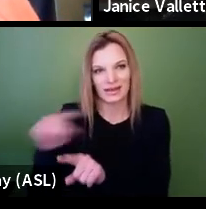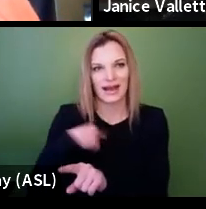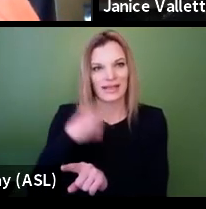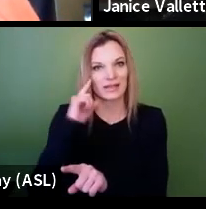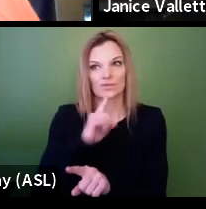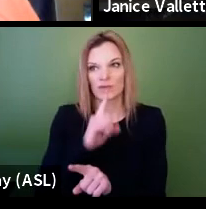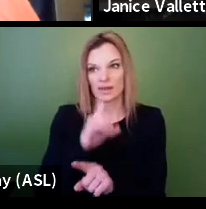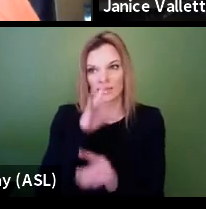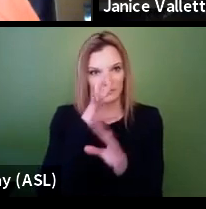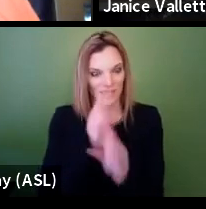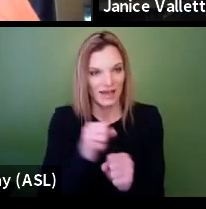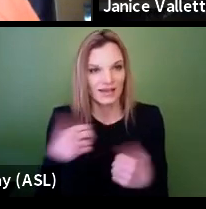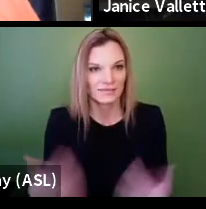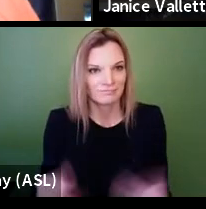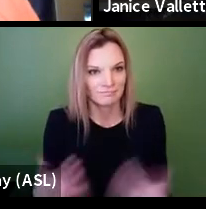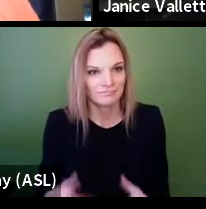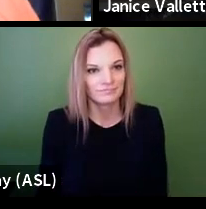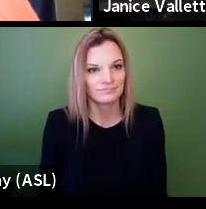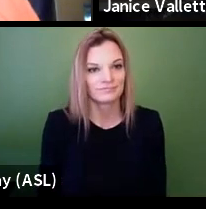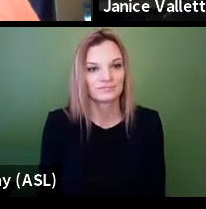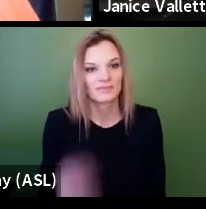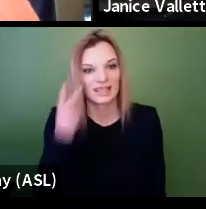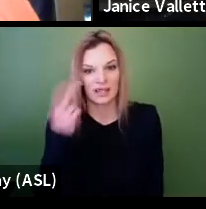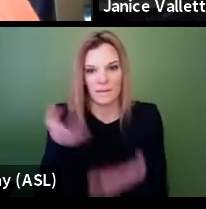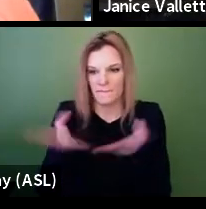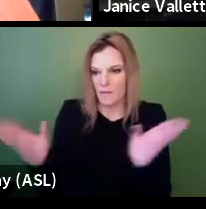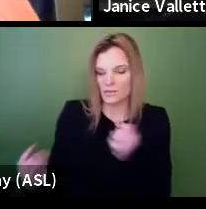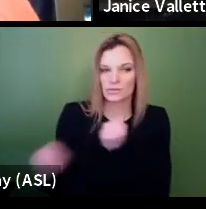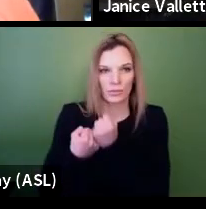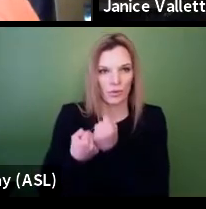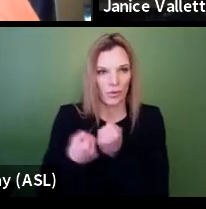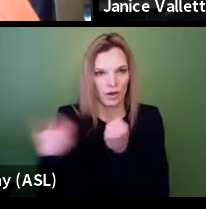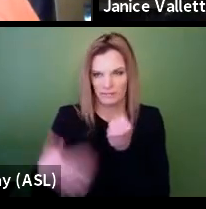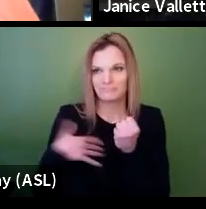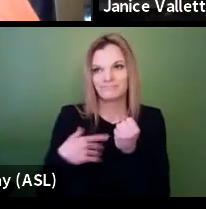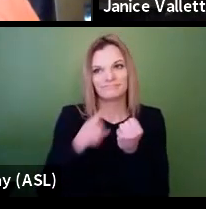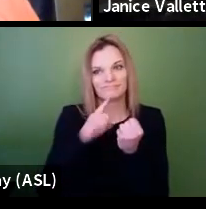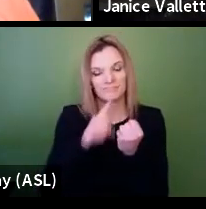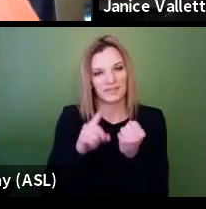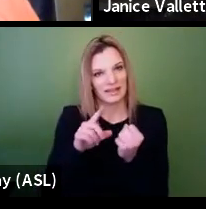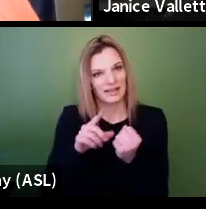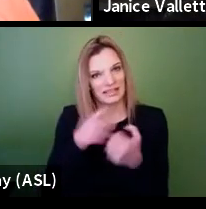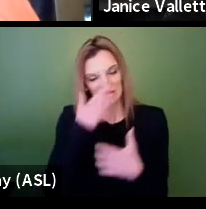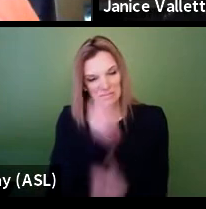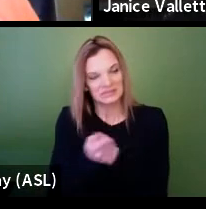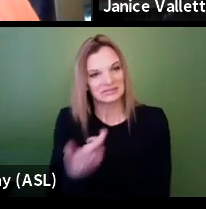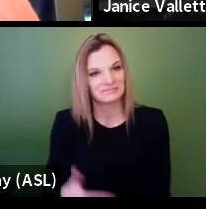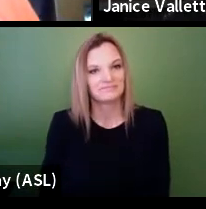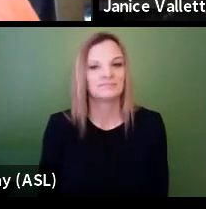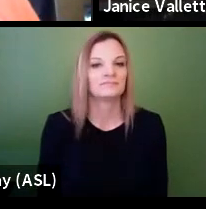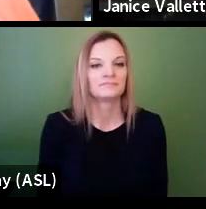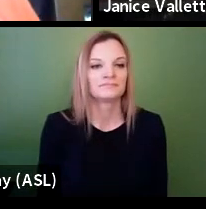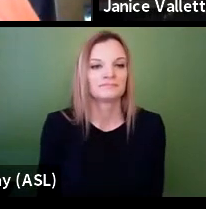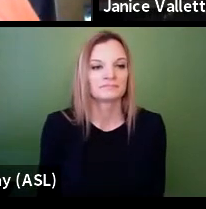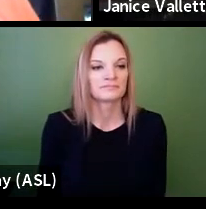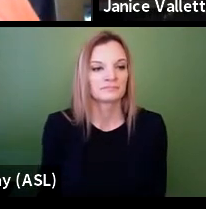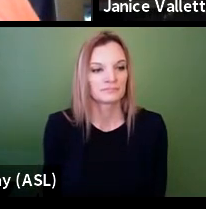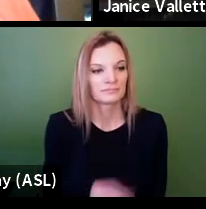fascinating to see the amount of public support we have for this. Thank you. Thank you.